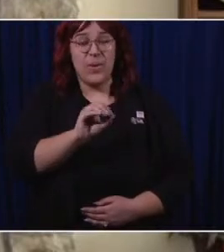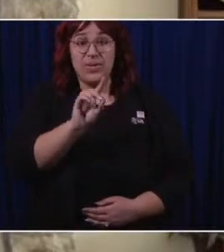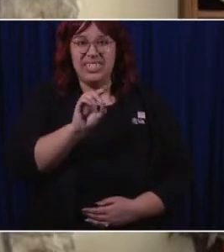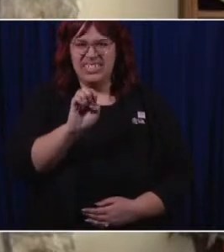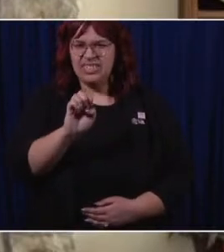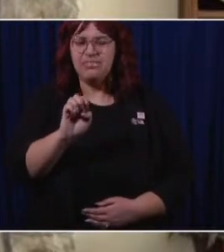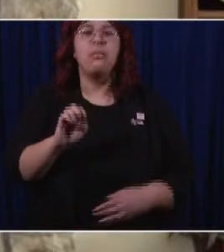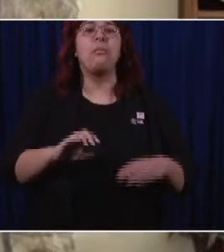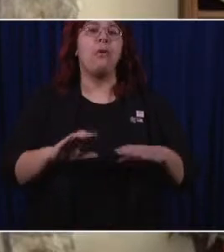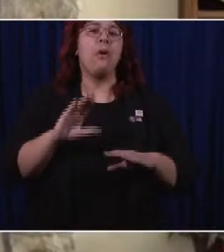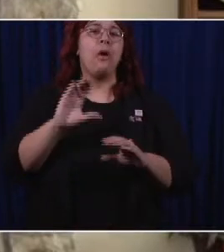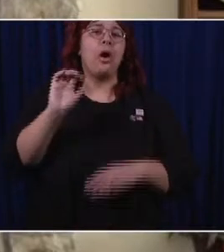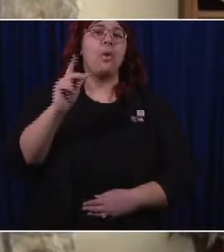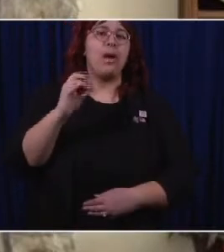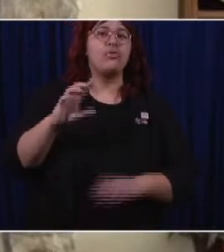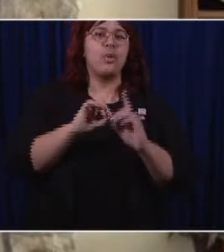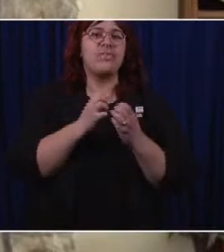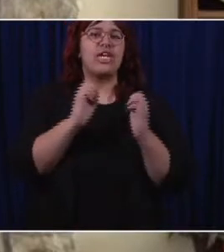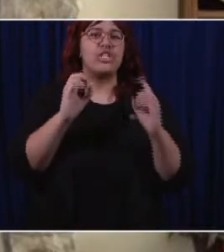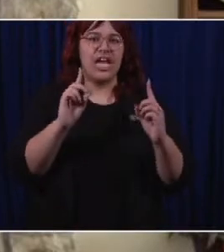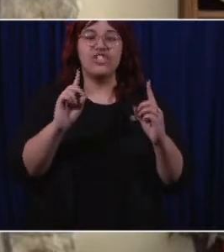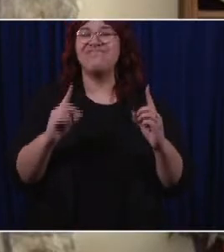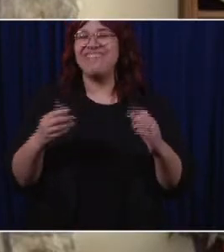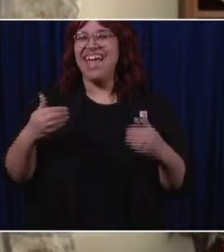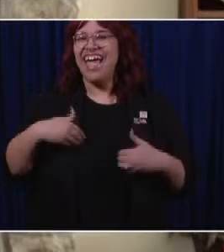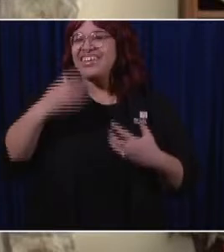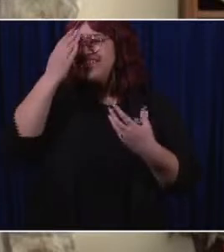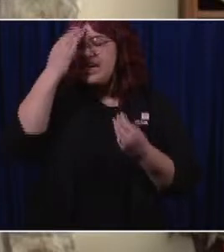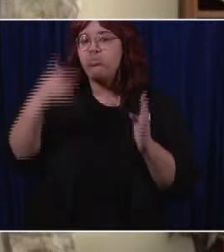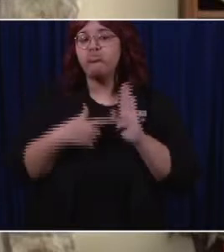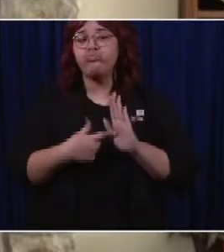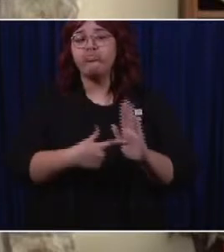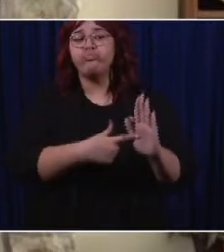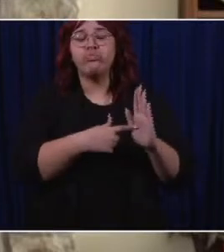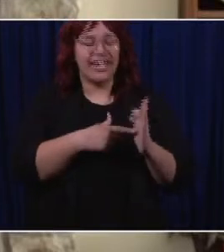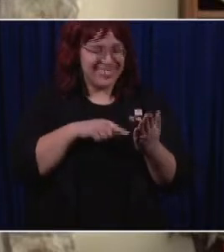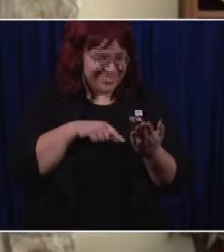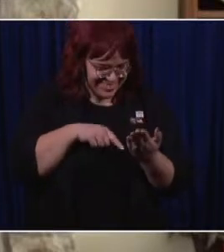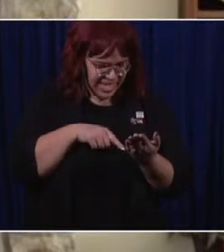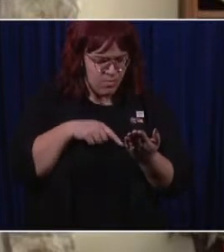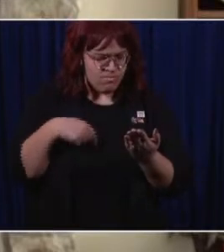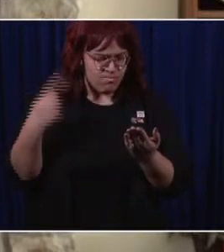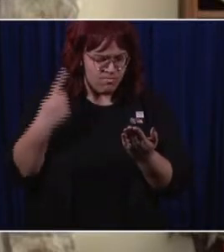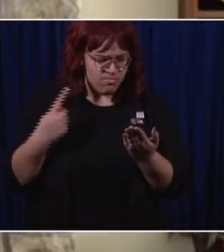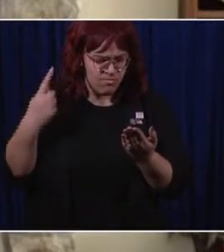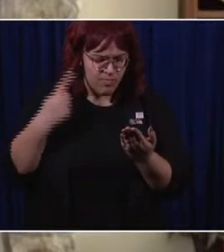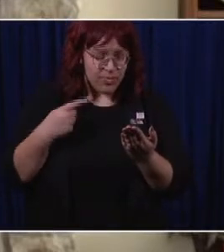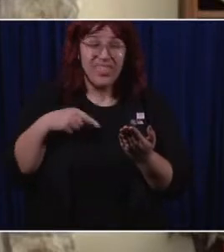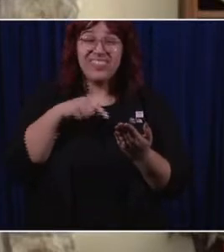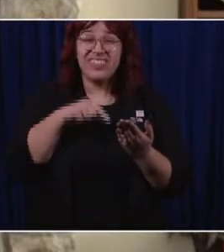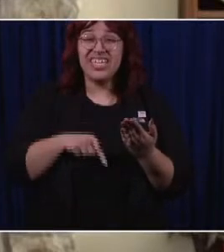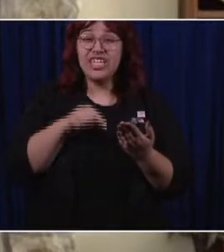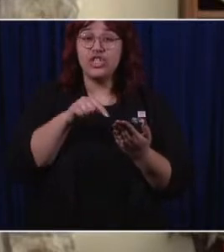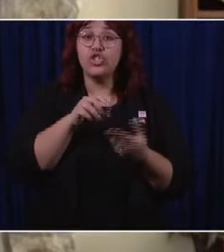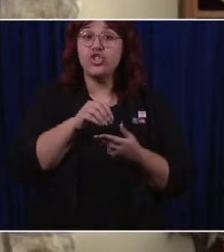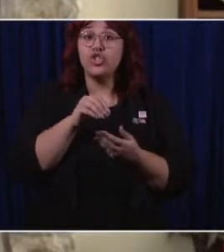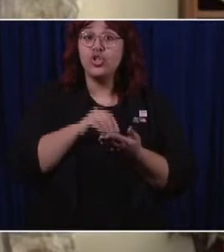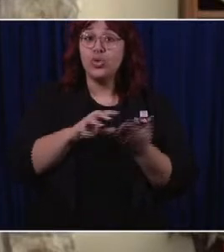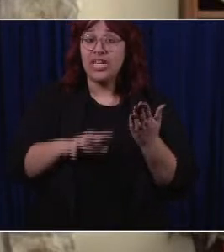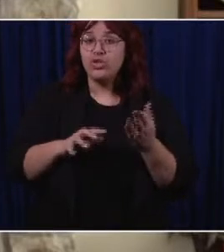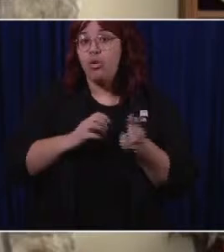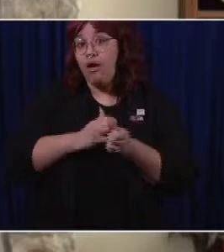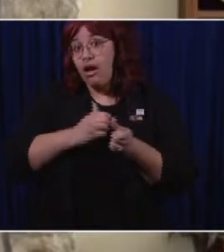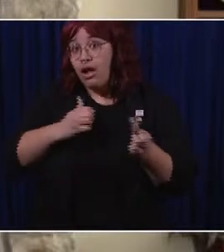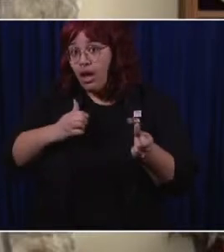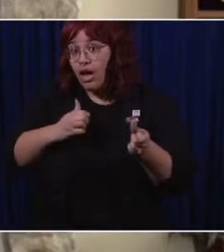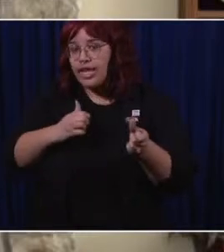for Black, Hispanic, and economically disadvantaged students, is there any requirement that those students be targeted? How will you